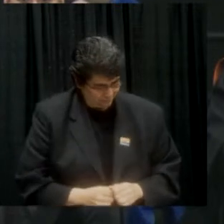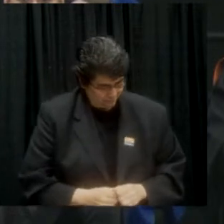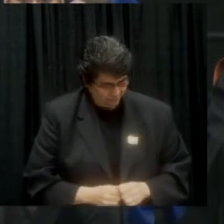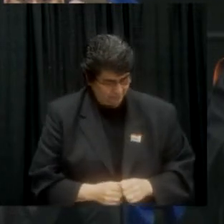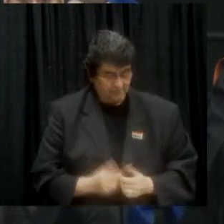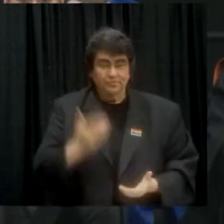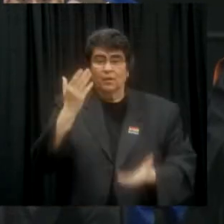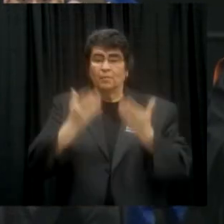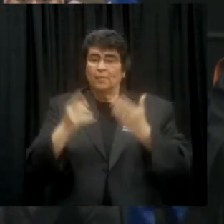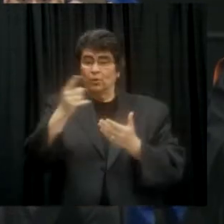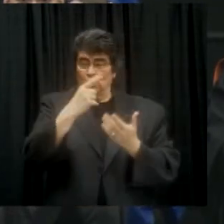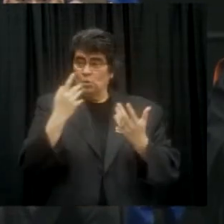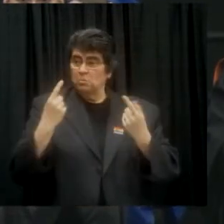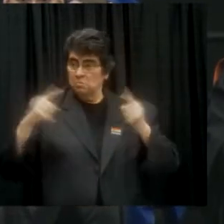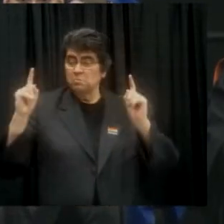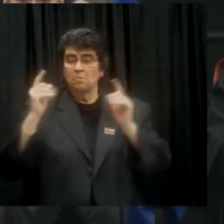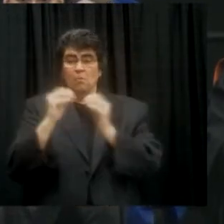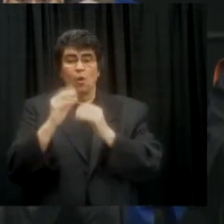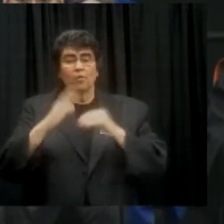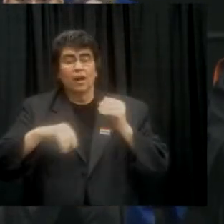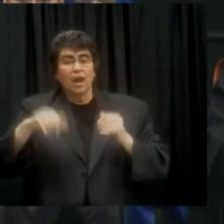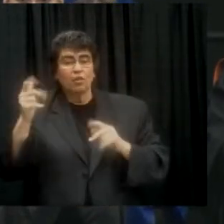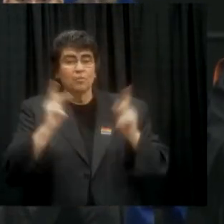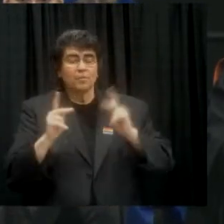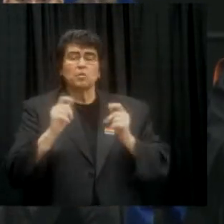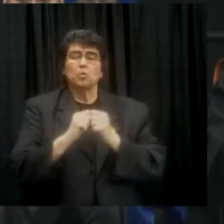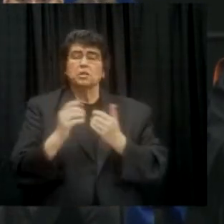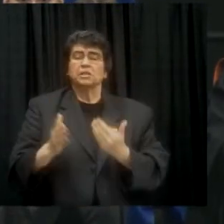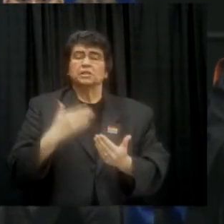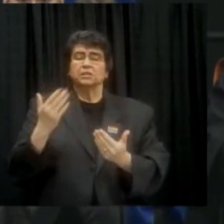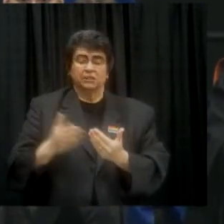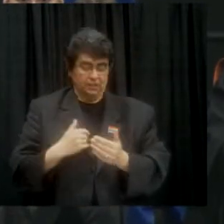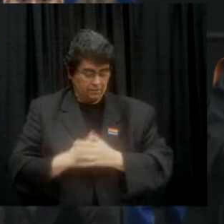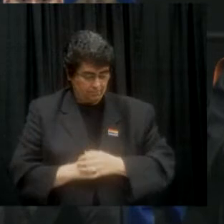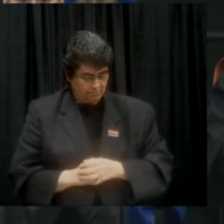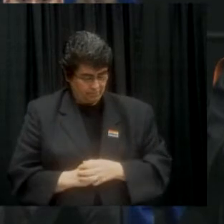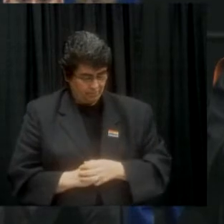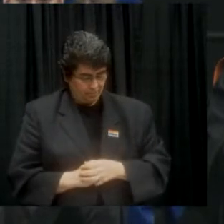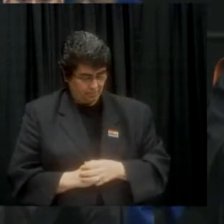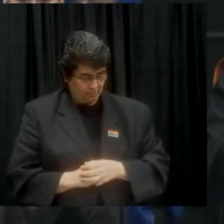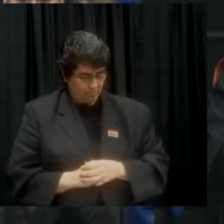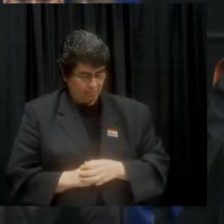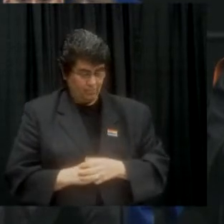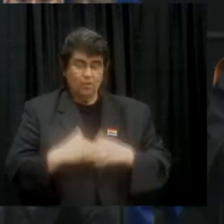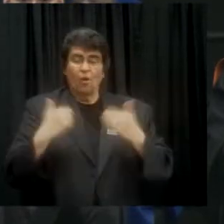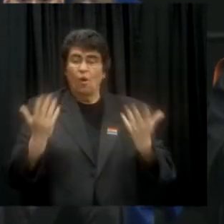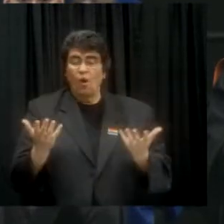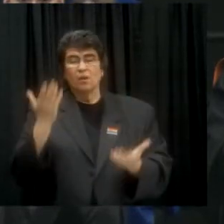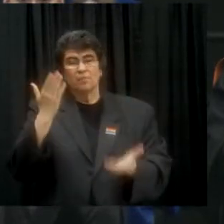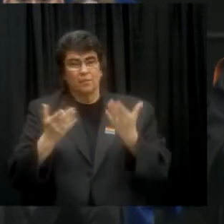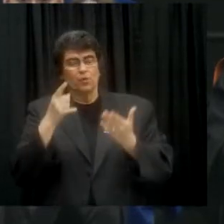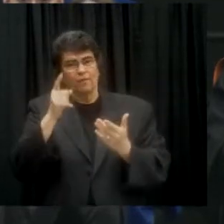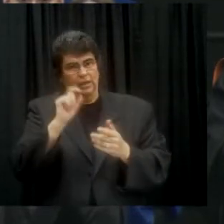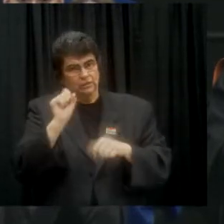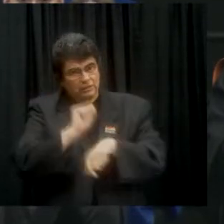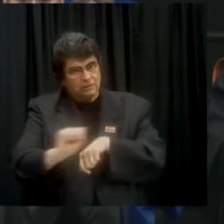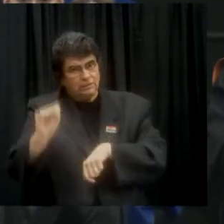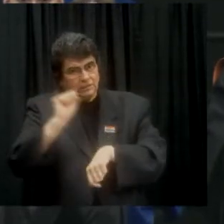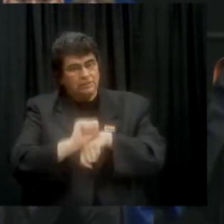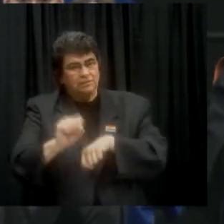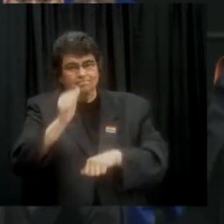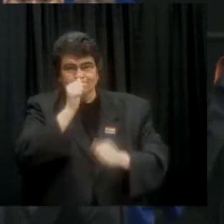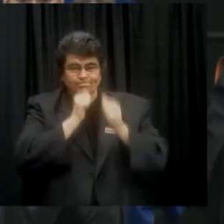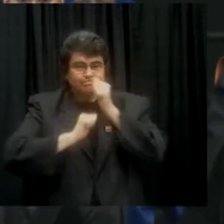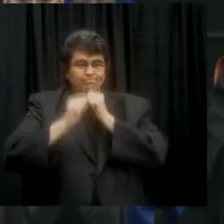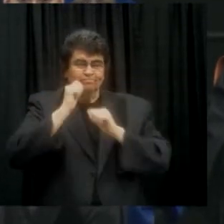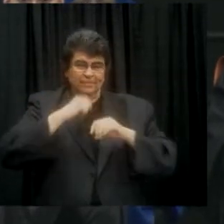You may have achieved more than others with relative ease, or you may have had to work harder or